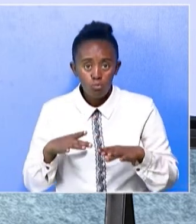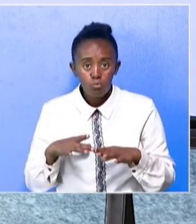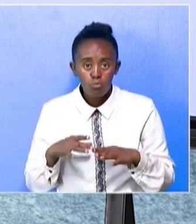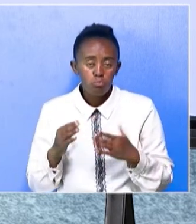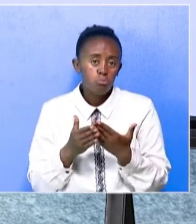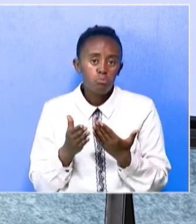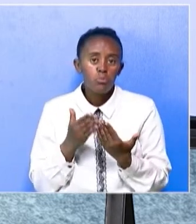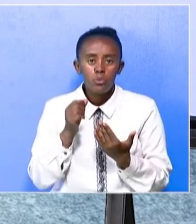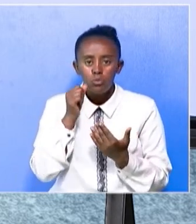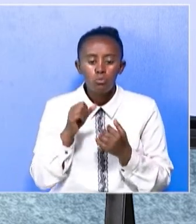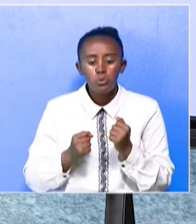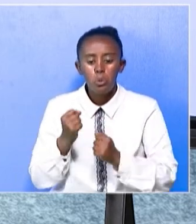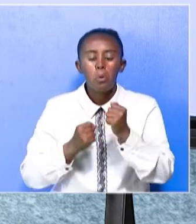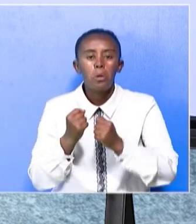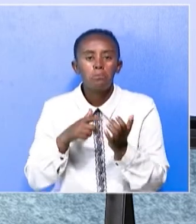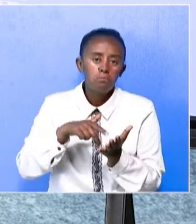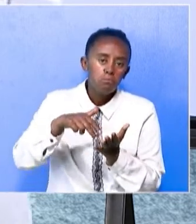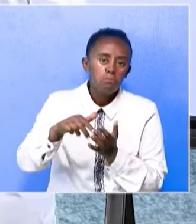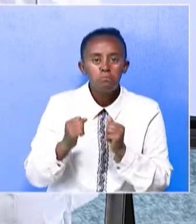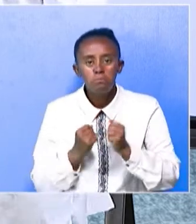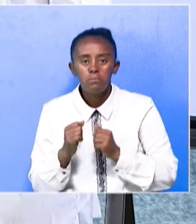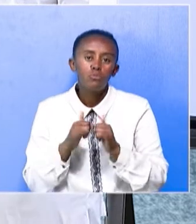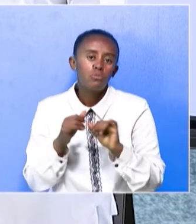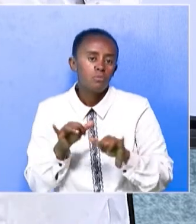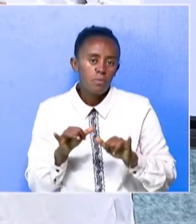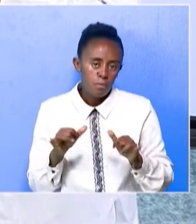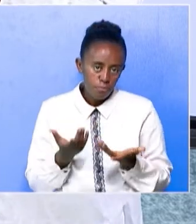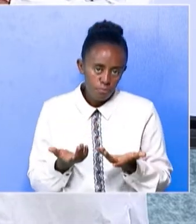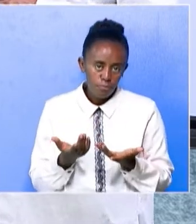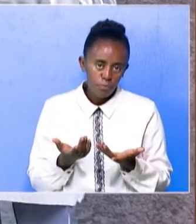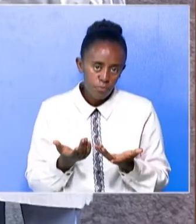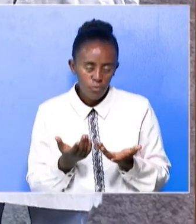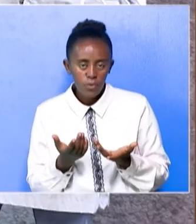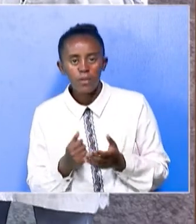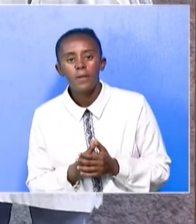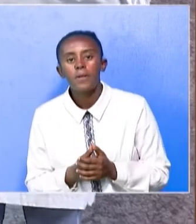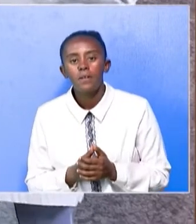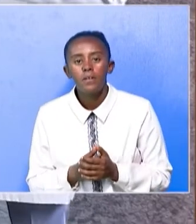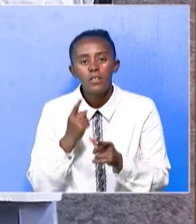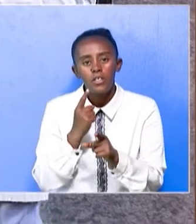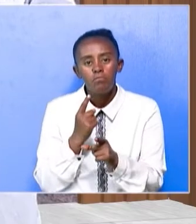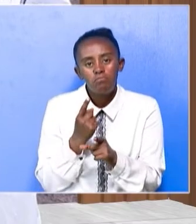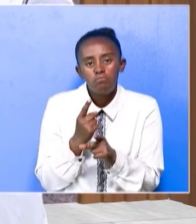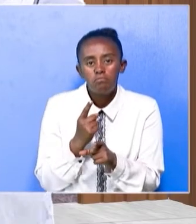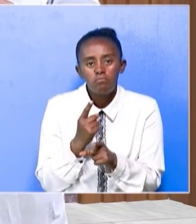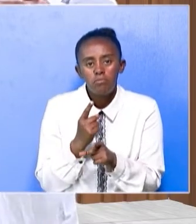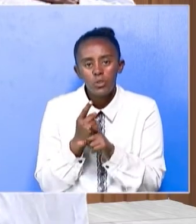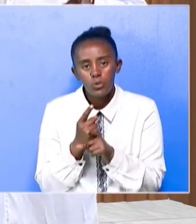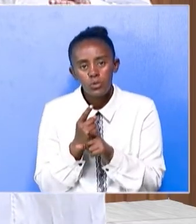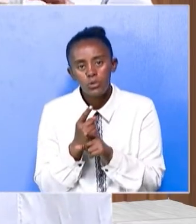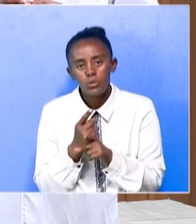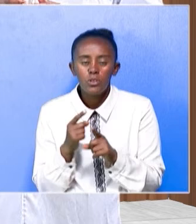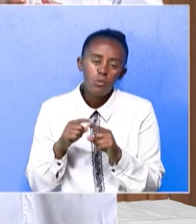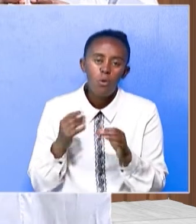think that a man who's jogging, or jogging means a kind of exercise. A kind of exercise. Just to what?